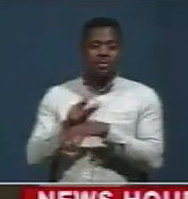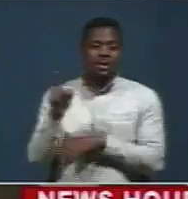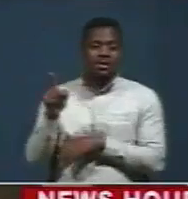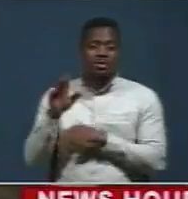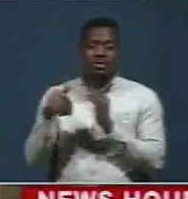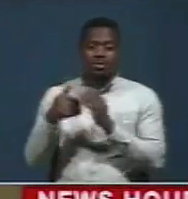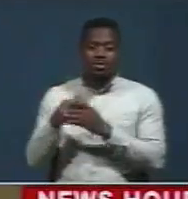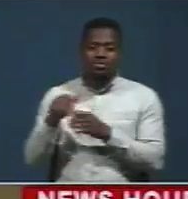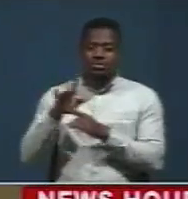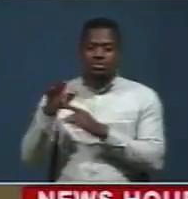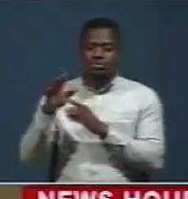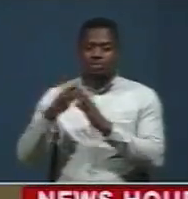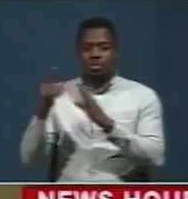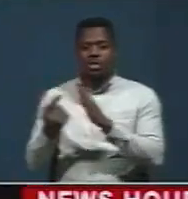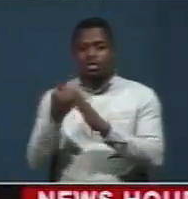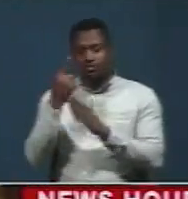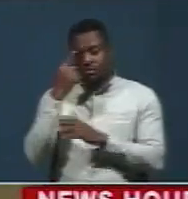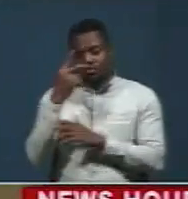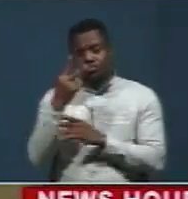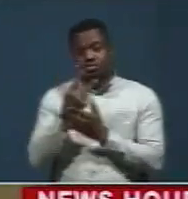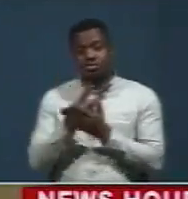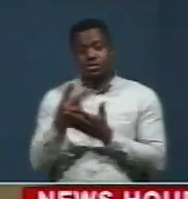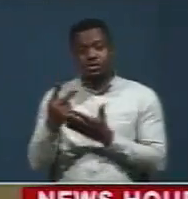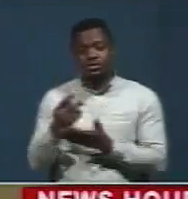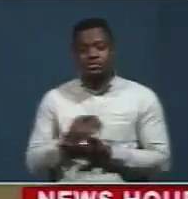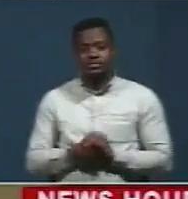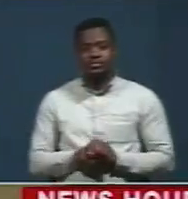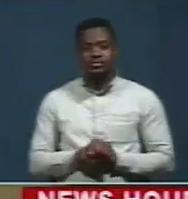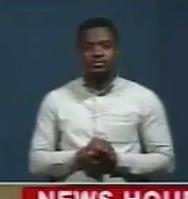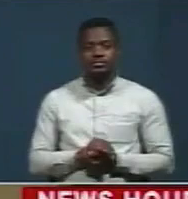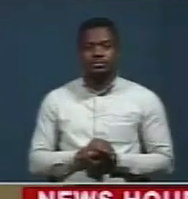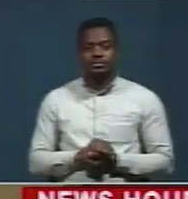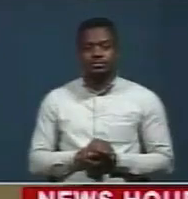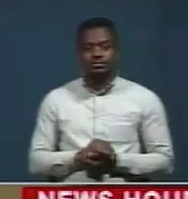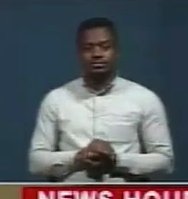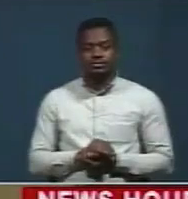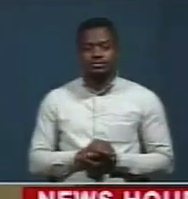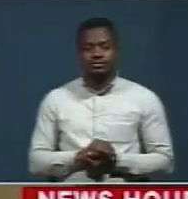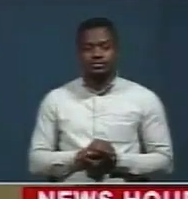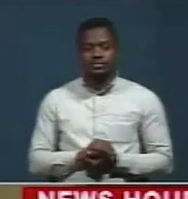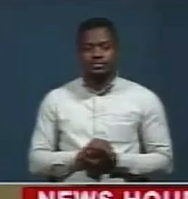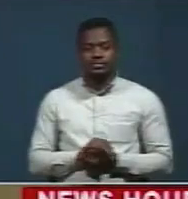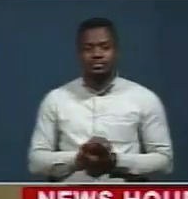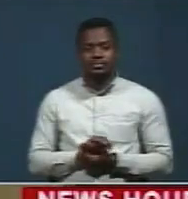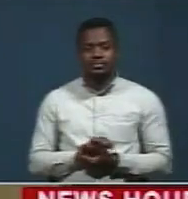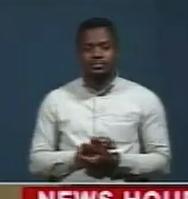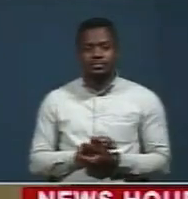sent into quarantine for 2 weeks. Edward Nyakum reporting for GBC News.